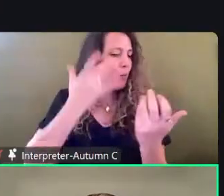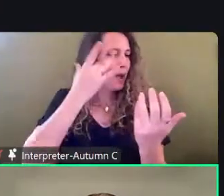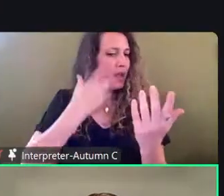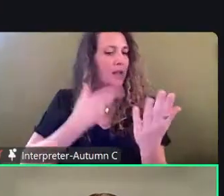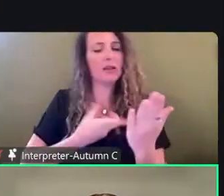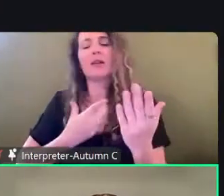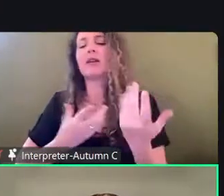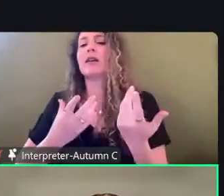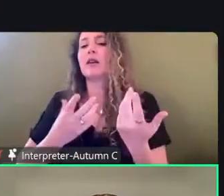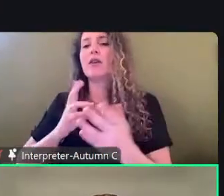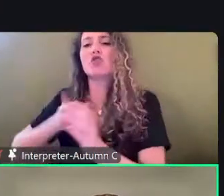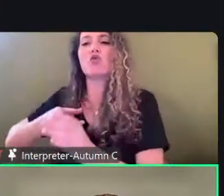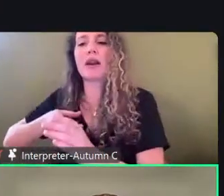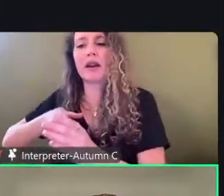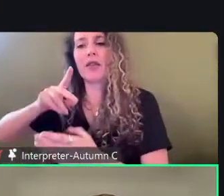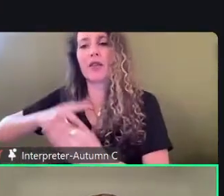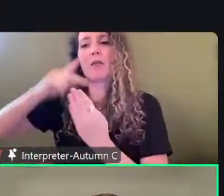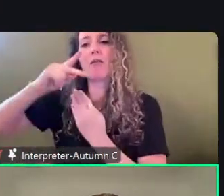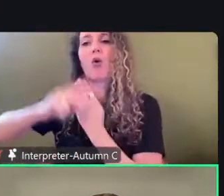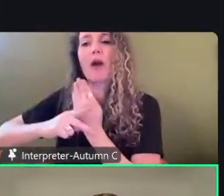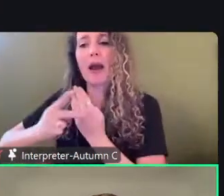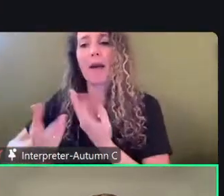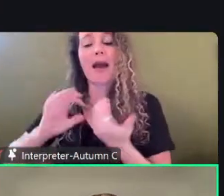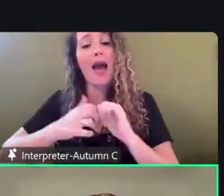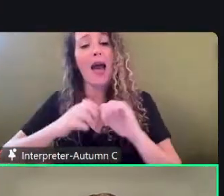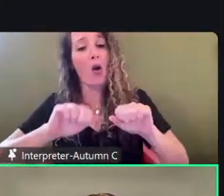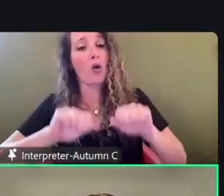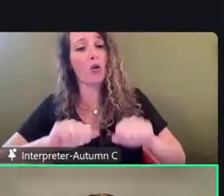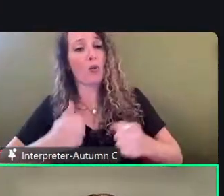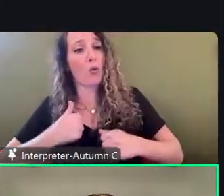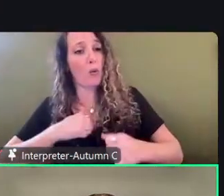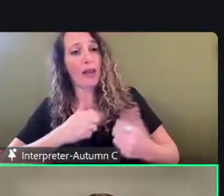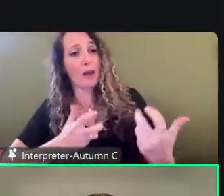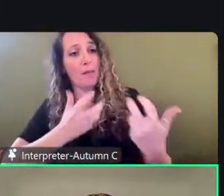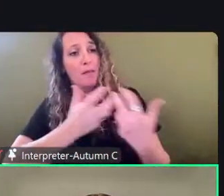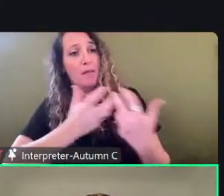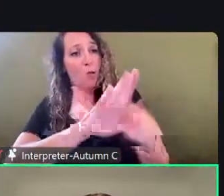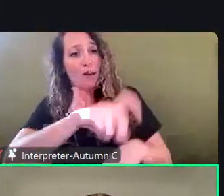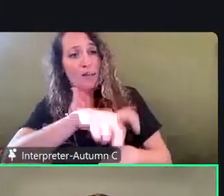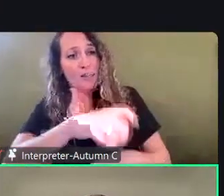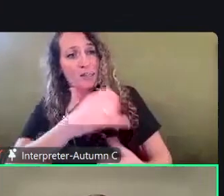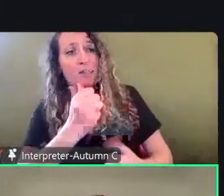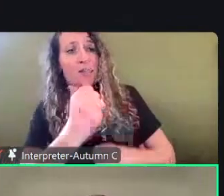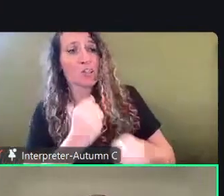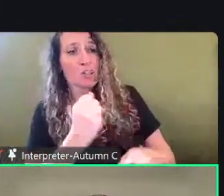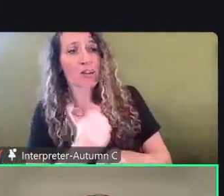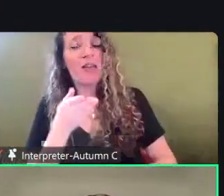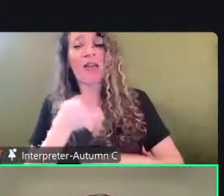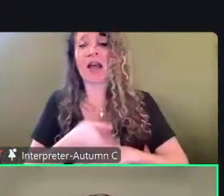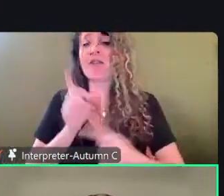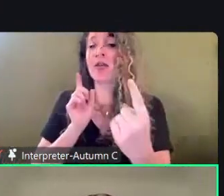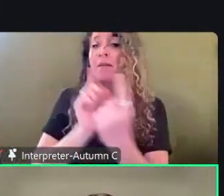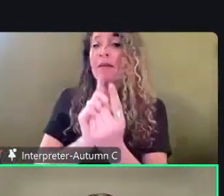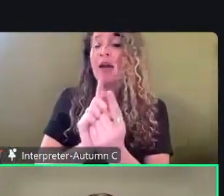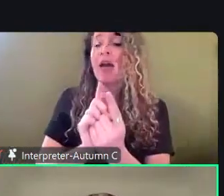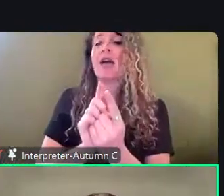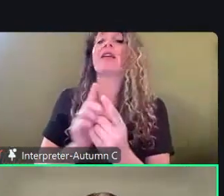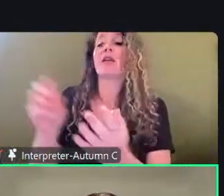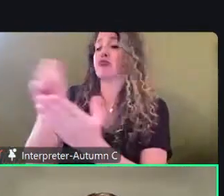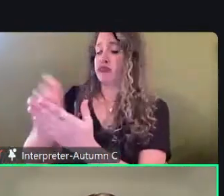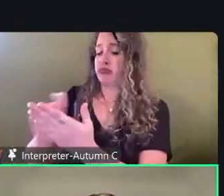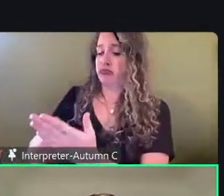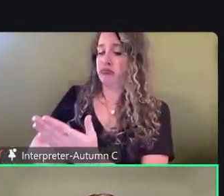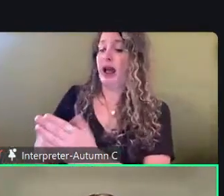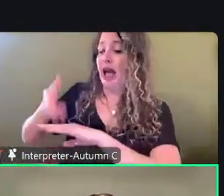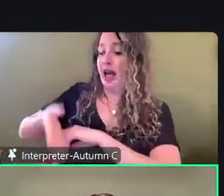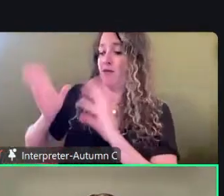the program, and how could we make this year meet their needs. And then we also asked people after they met up to fill out a post-meetup survey